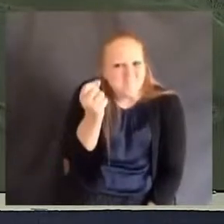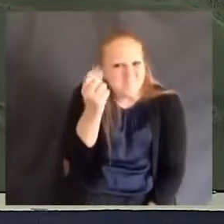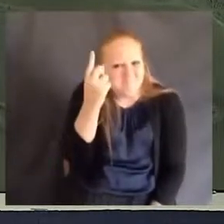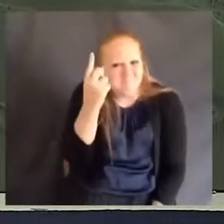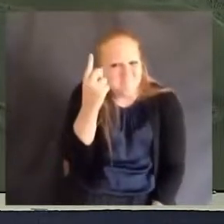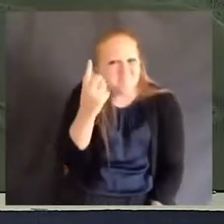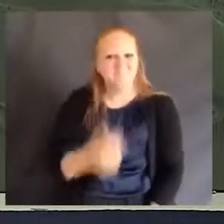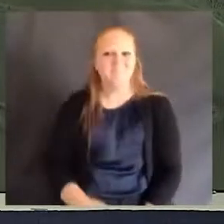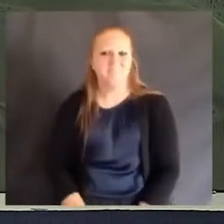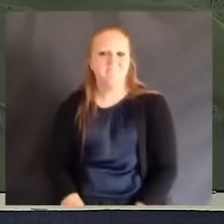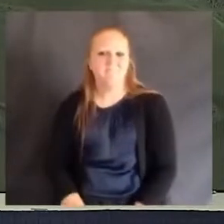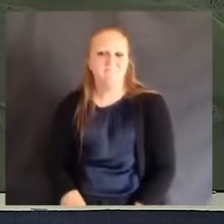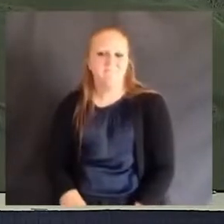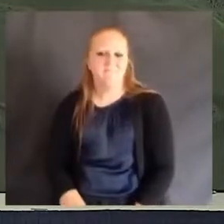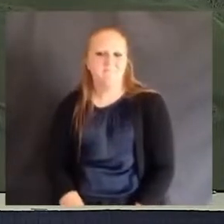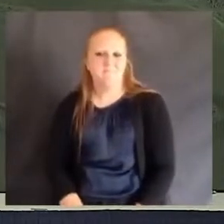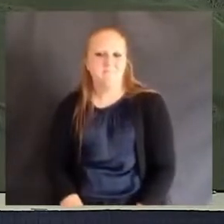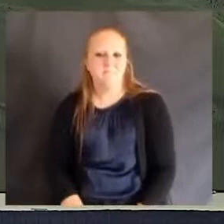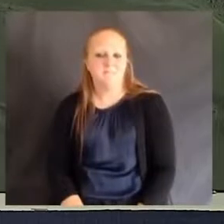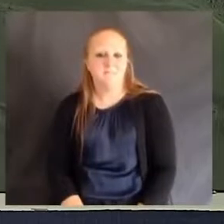too.